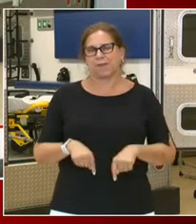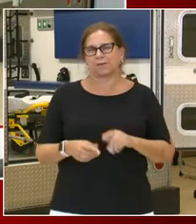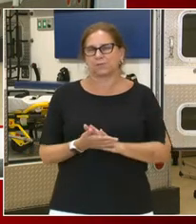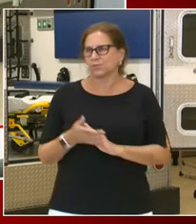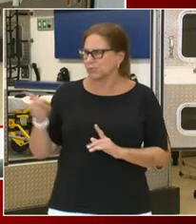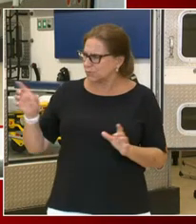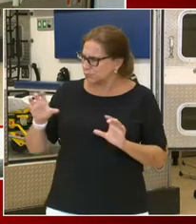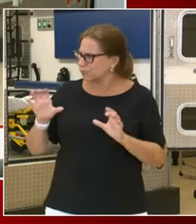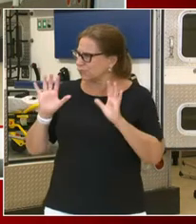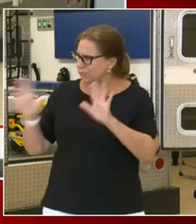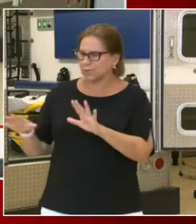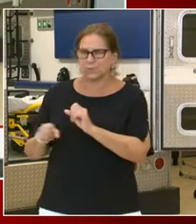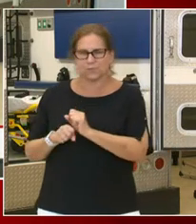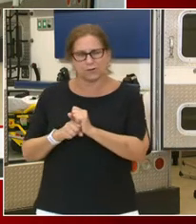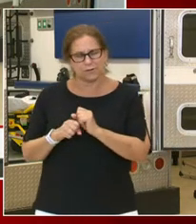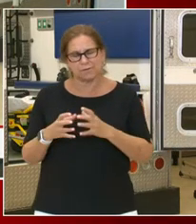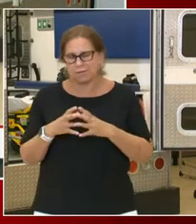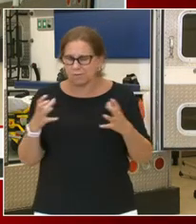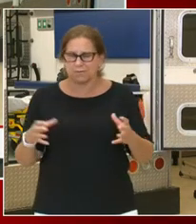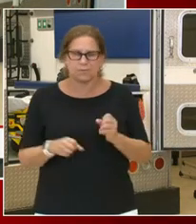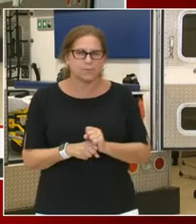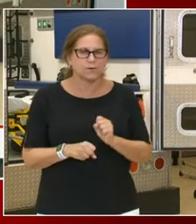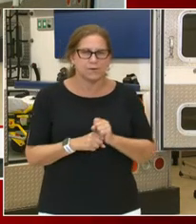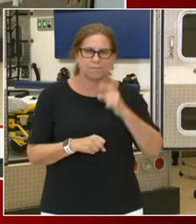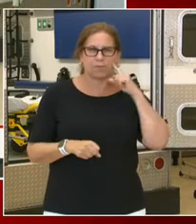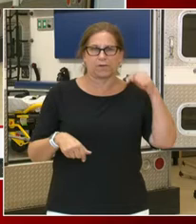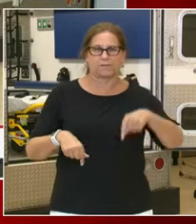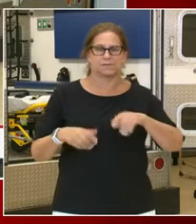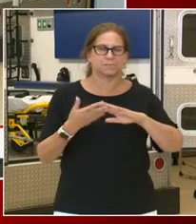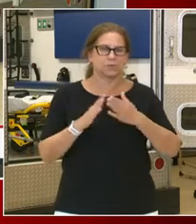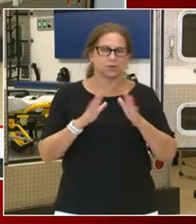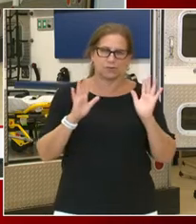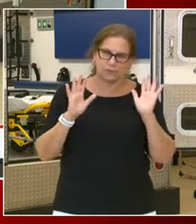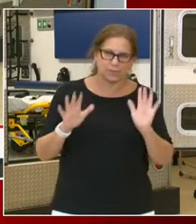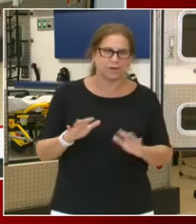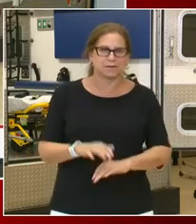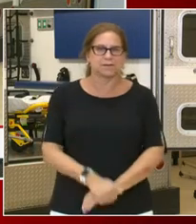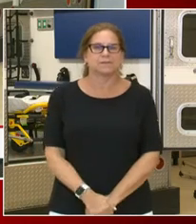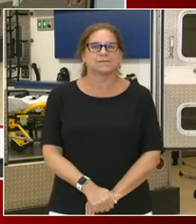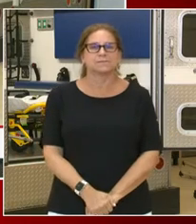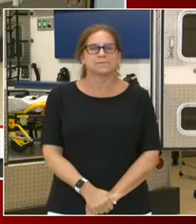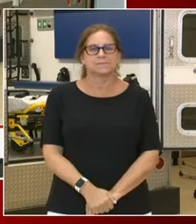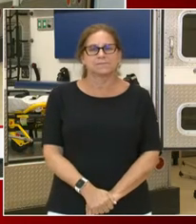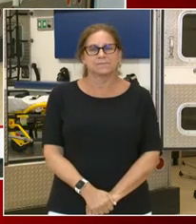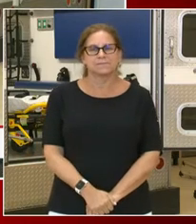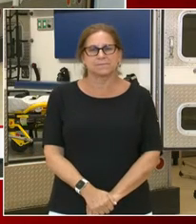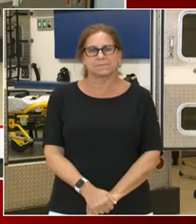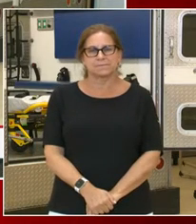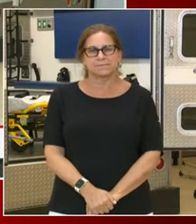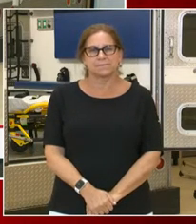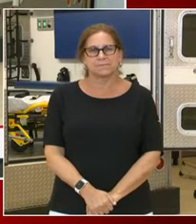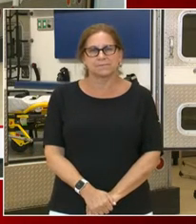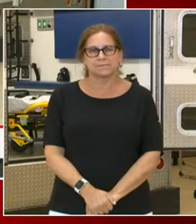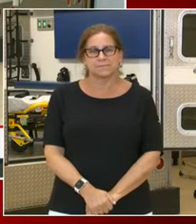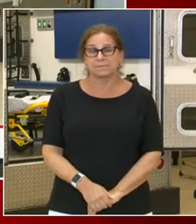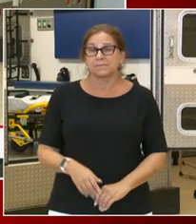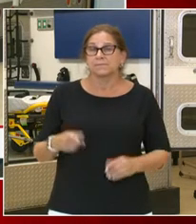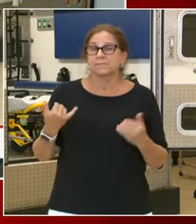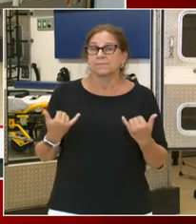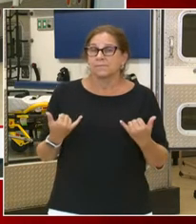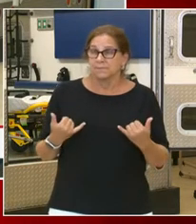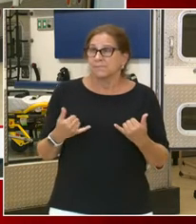with your community engagement and parent engagement with special sessions that you've been holding virtually throughout the school